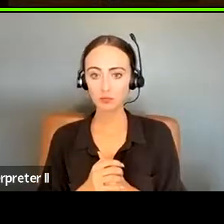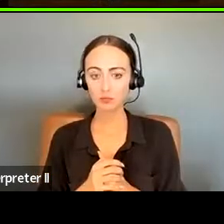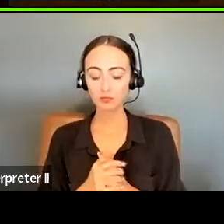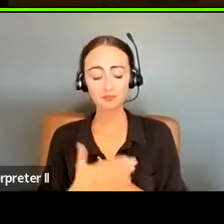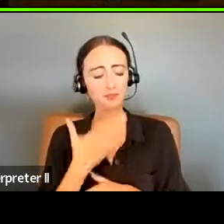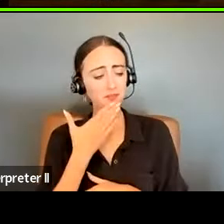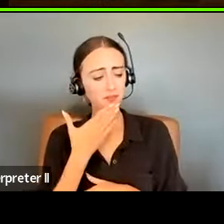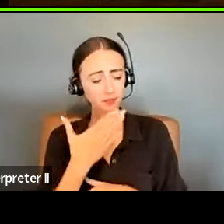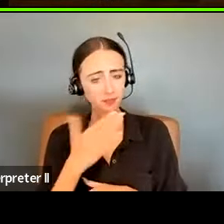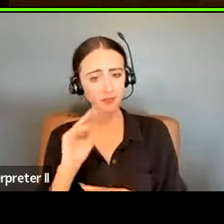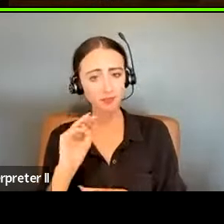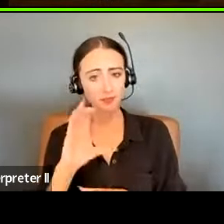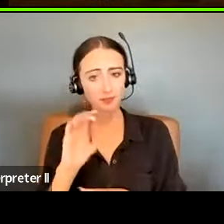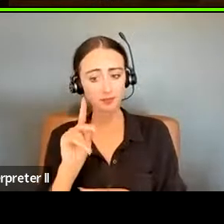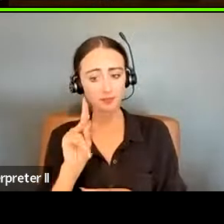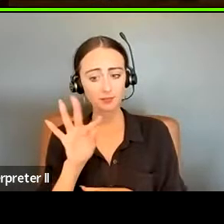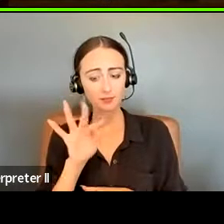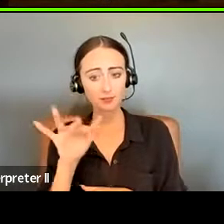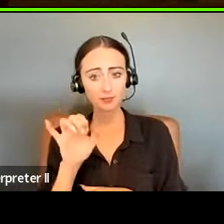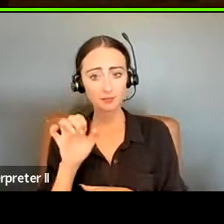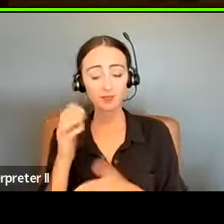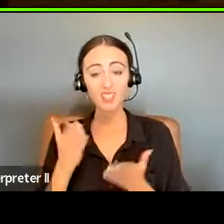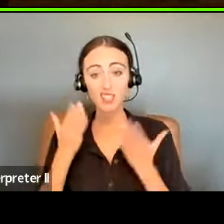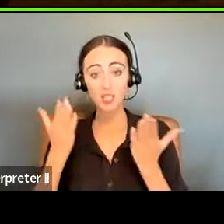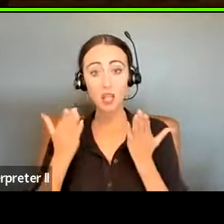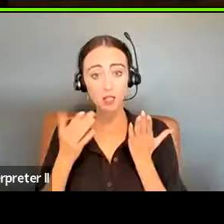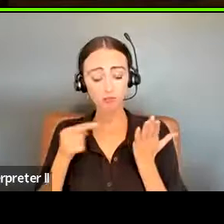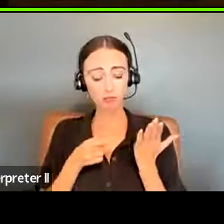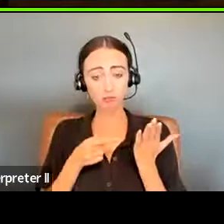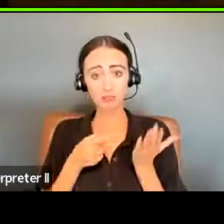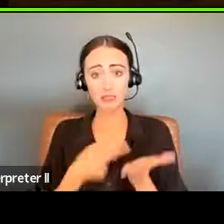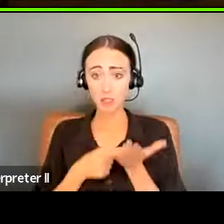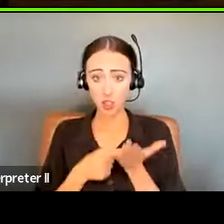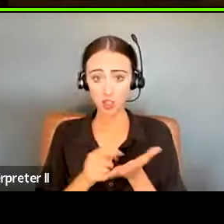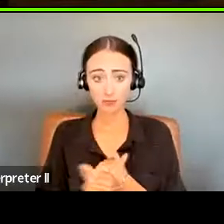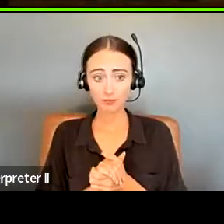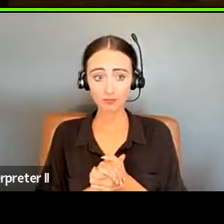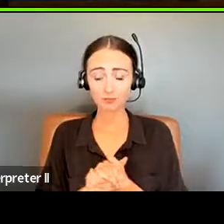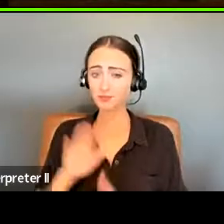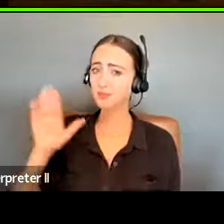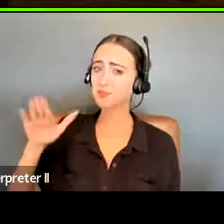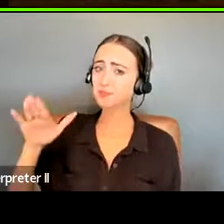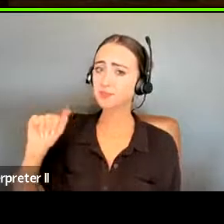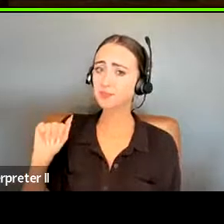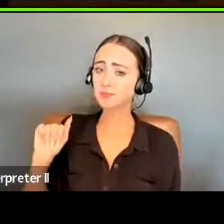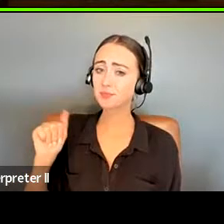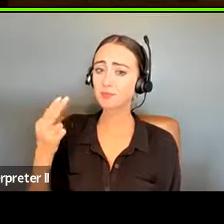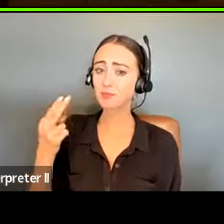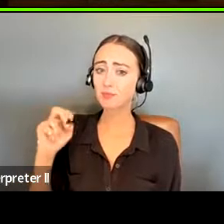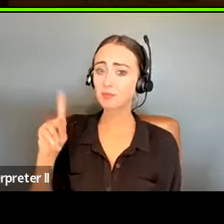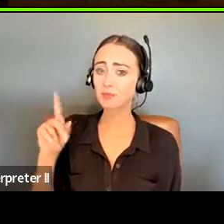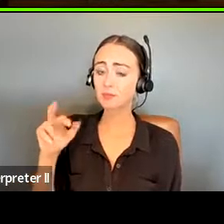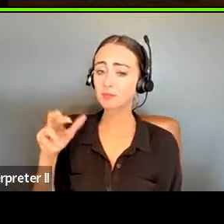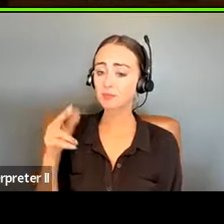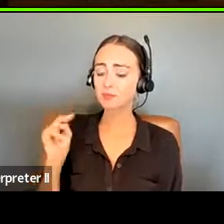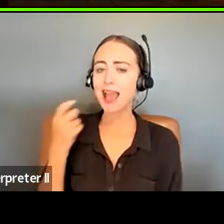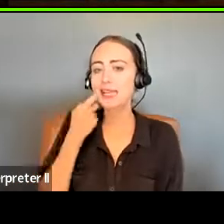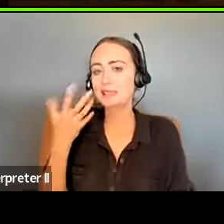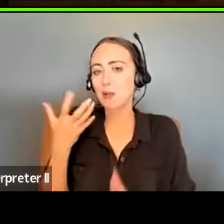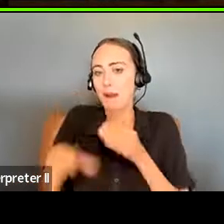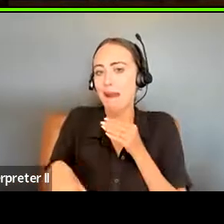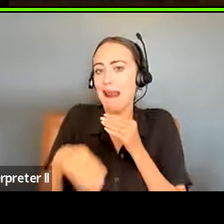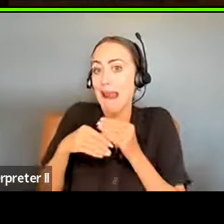Thank you, Councilmember McDuffie. The declaration is before us. Is there discussion? Mr. Chairman, Councilmember Henderson. I just want to add